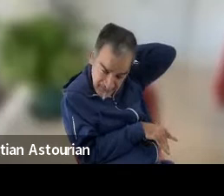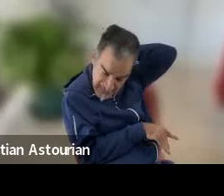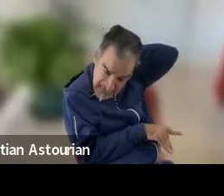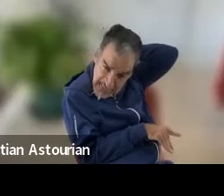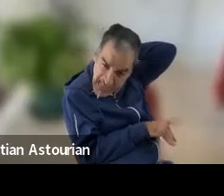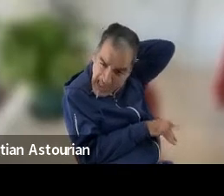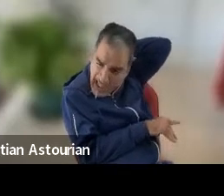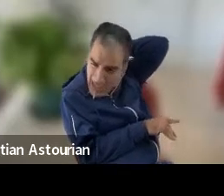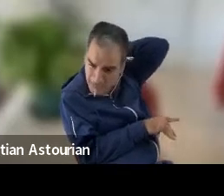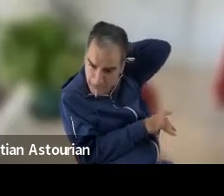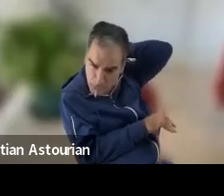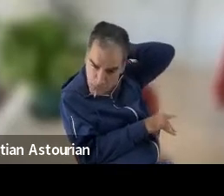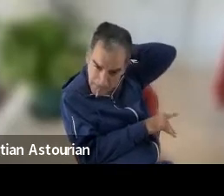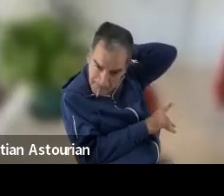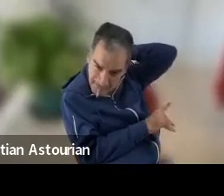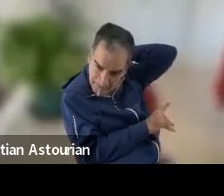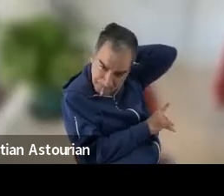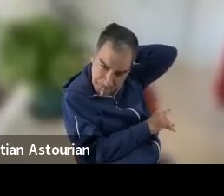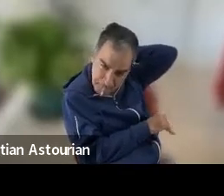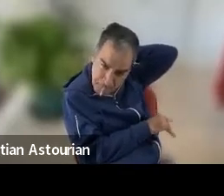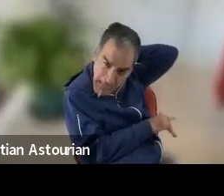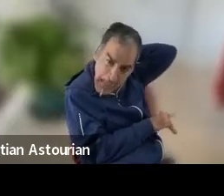join our group